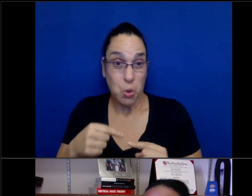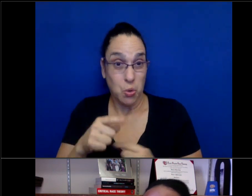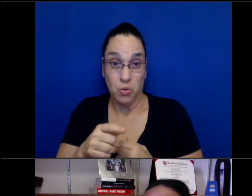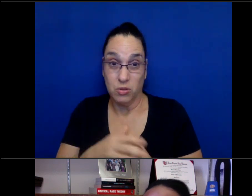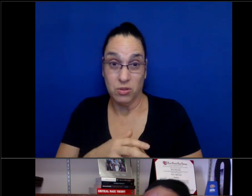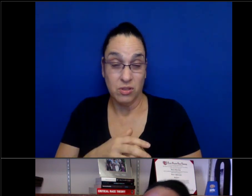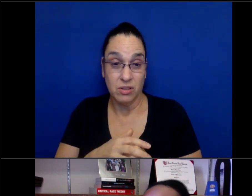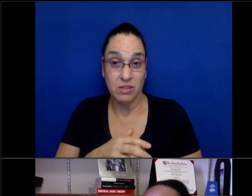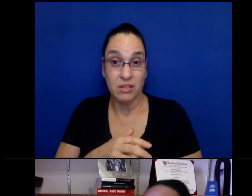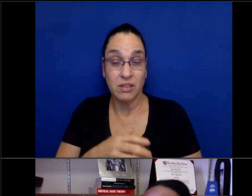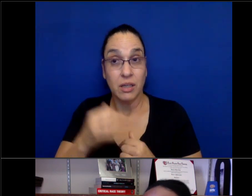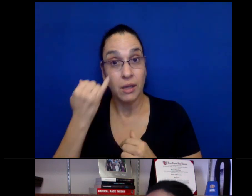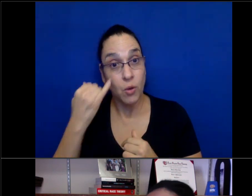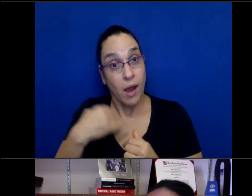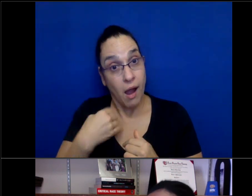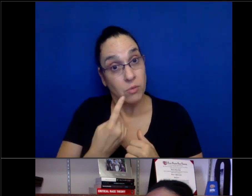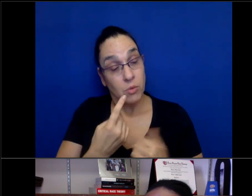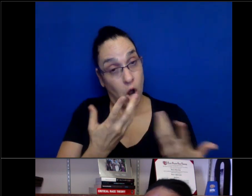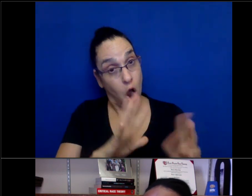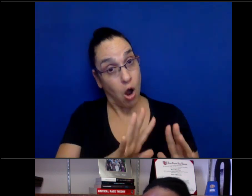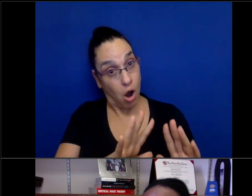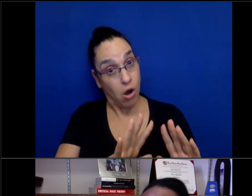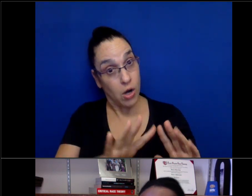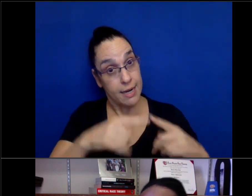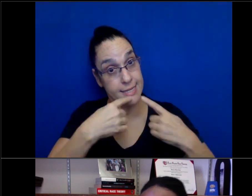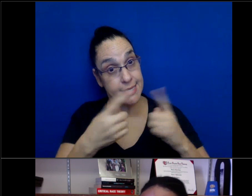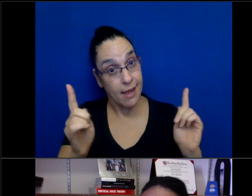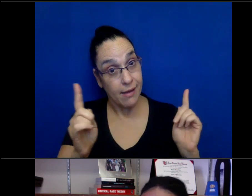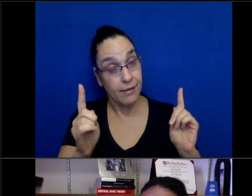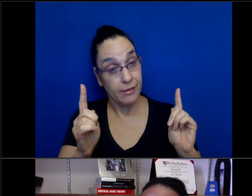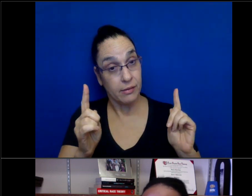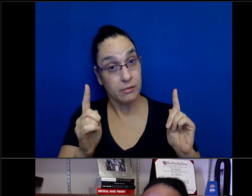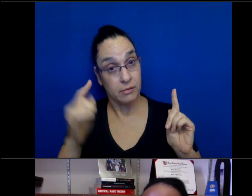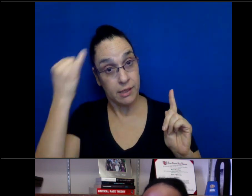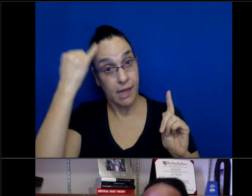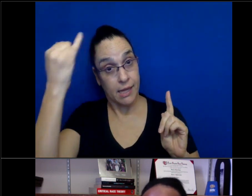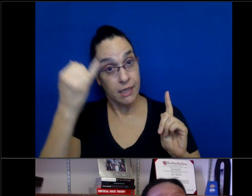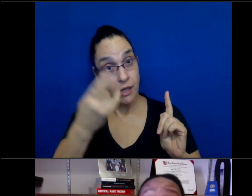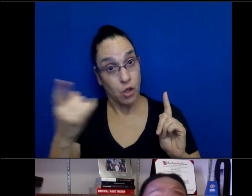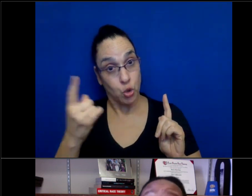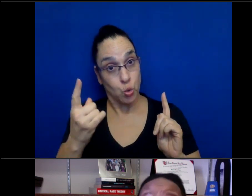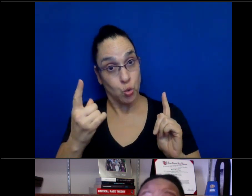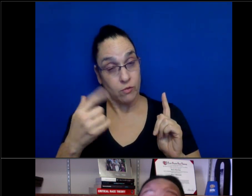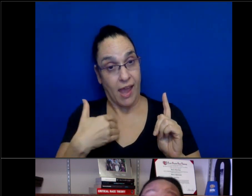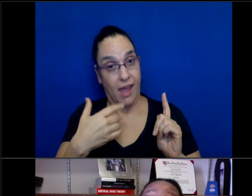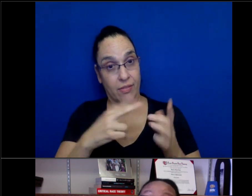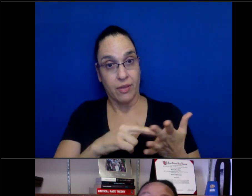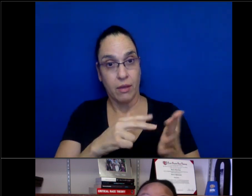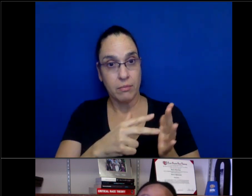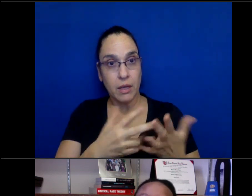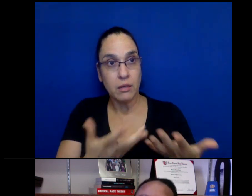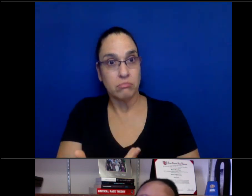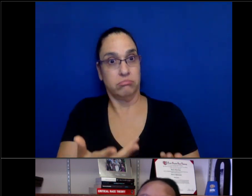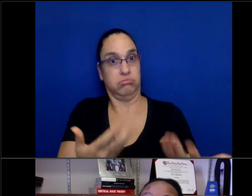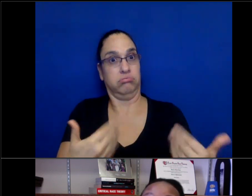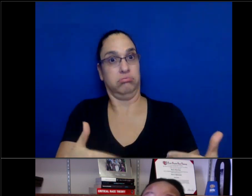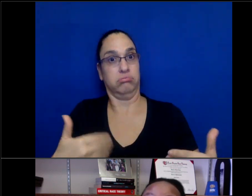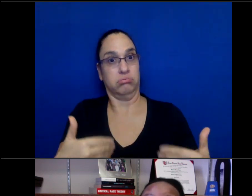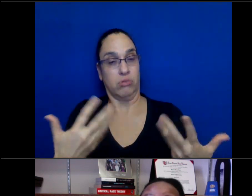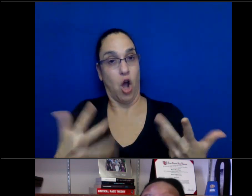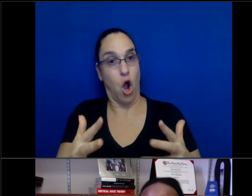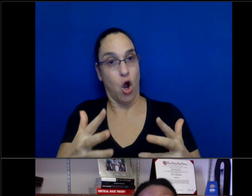having someone who's already said the idea that you had builds a precedent for you to say it again